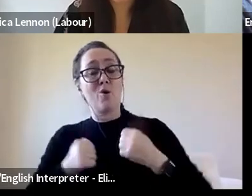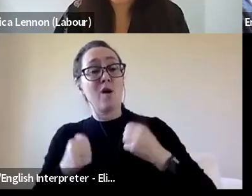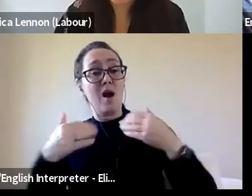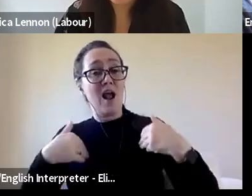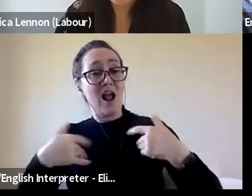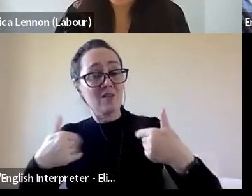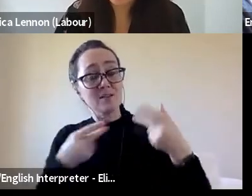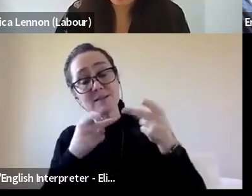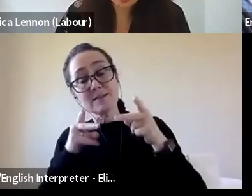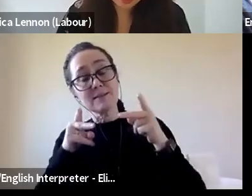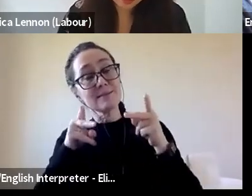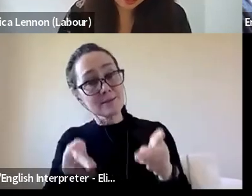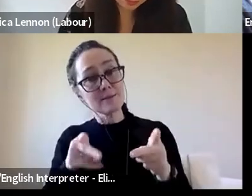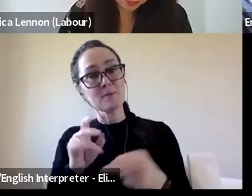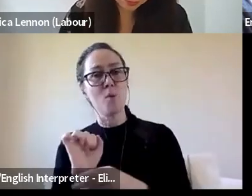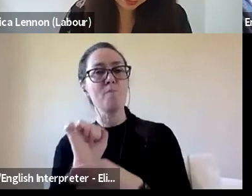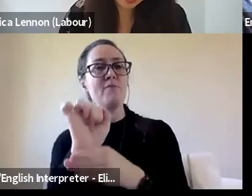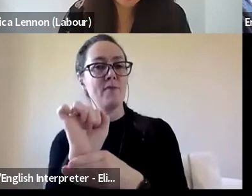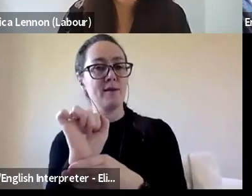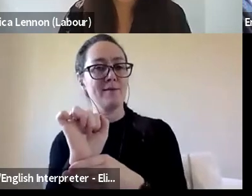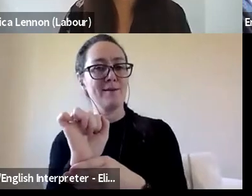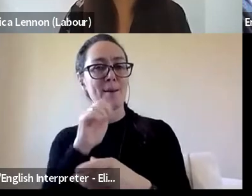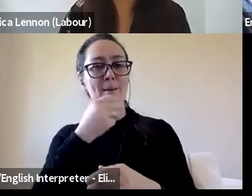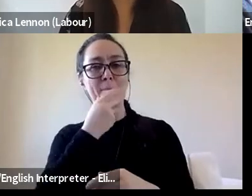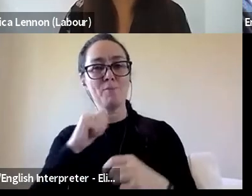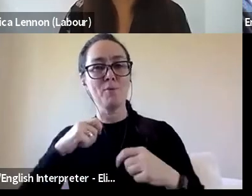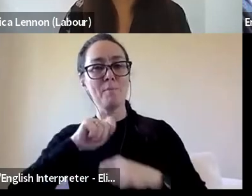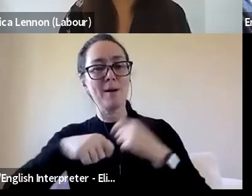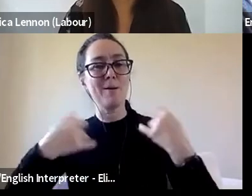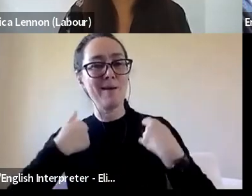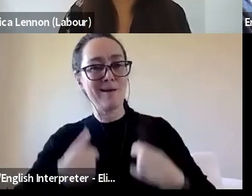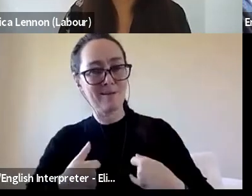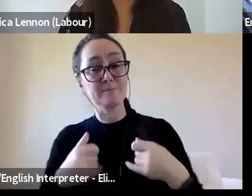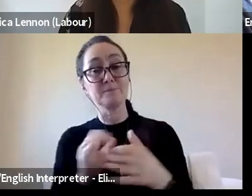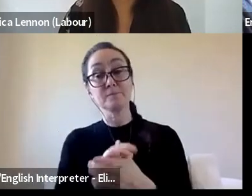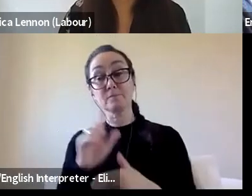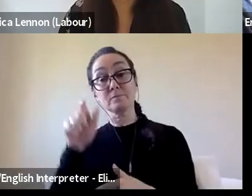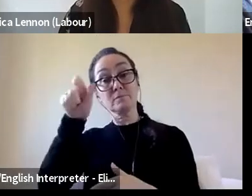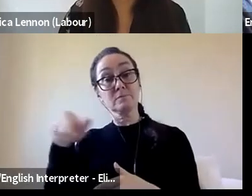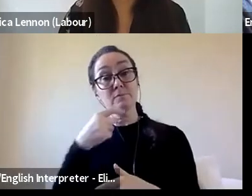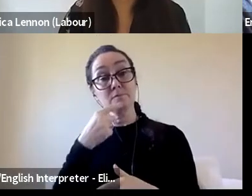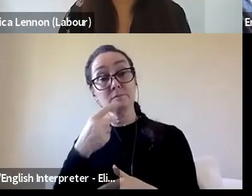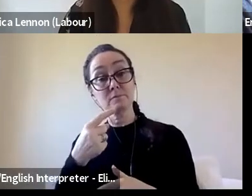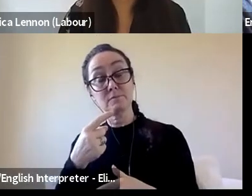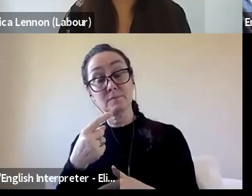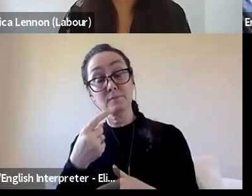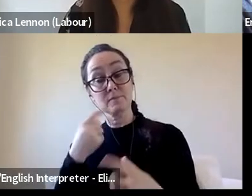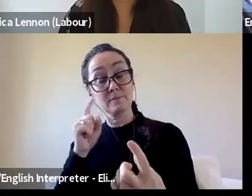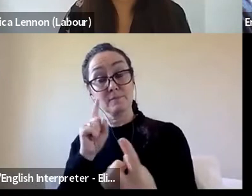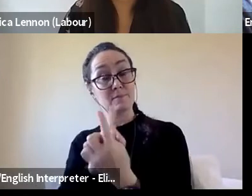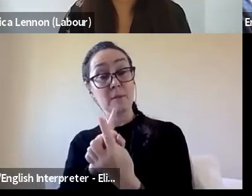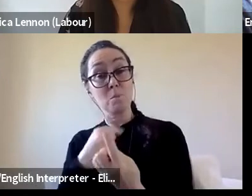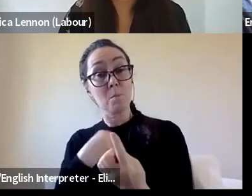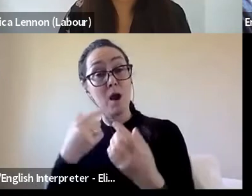here's William Hendren saying, you know, he hasn't seen his support worker for 13 months. When we talk about remobilising,